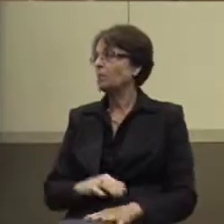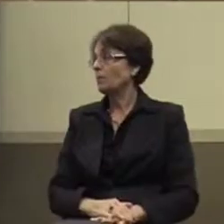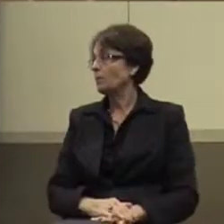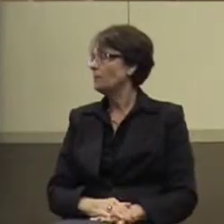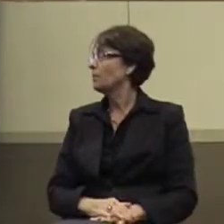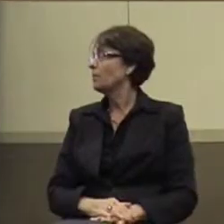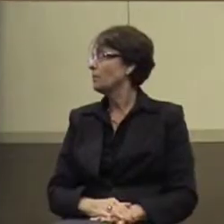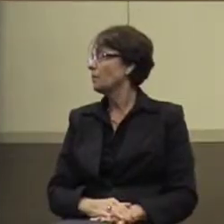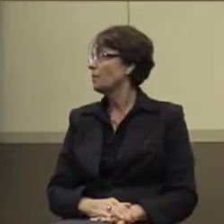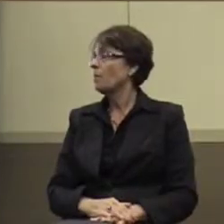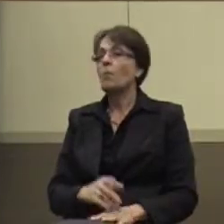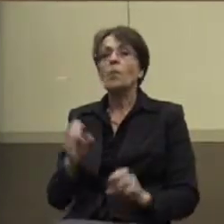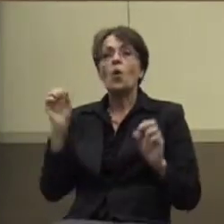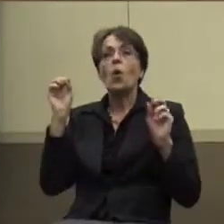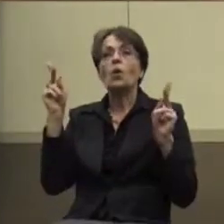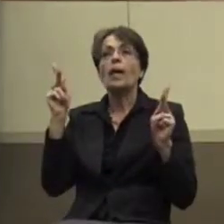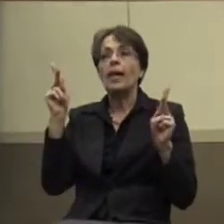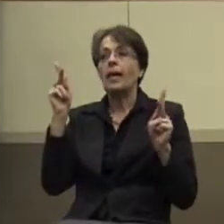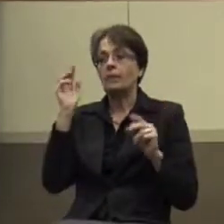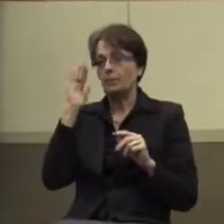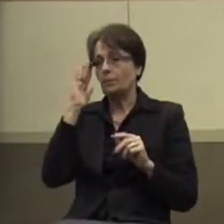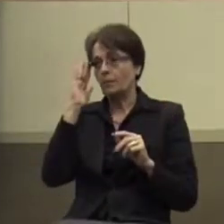Okay. So now